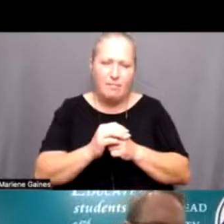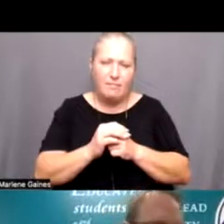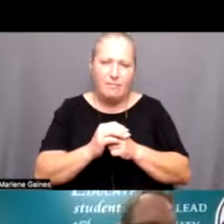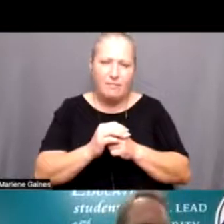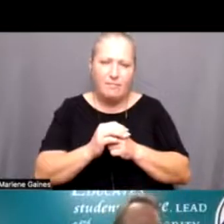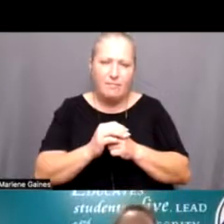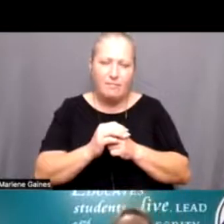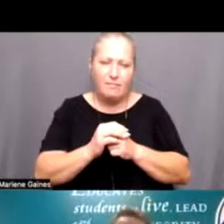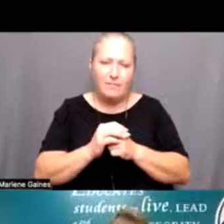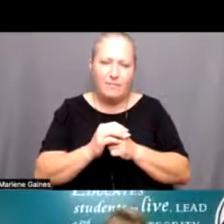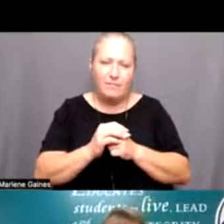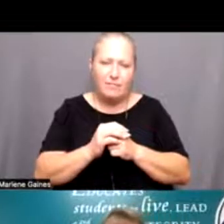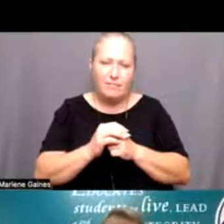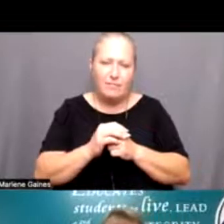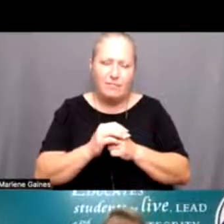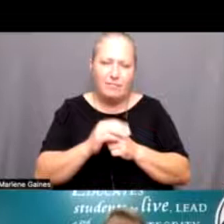Okay, that's tricky with the echo.